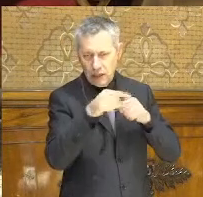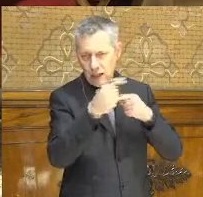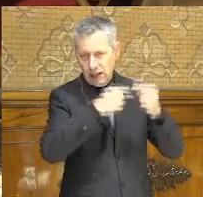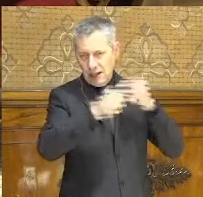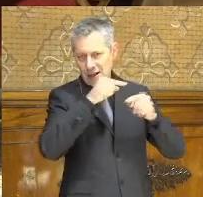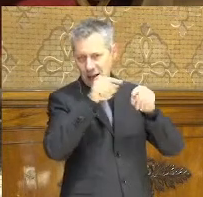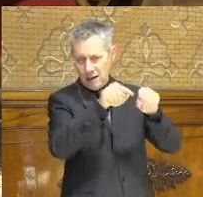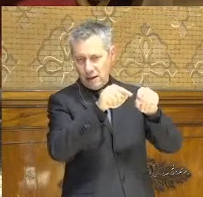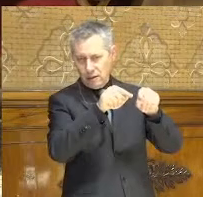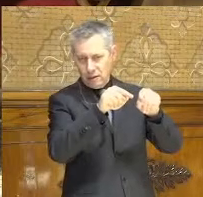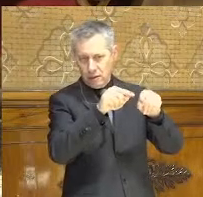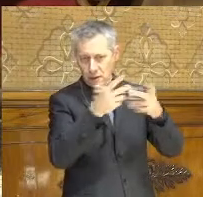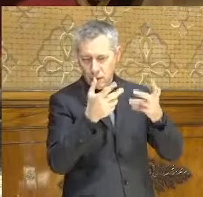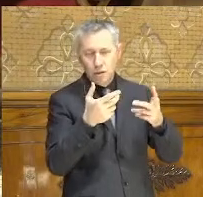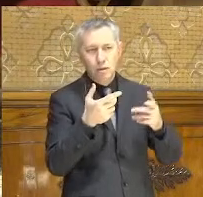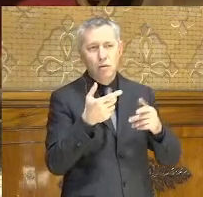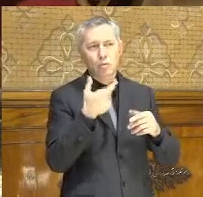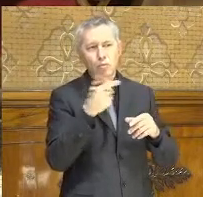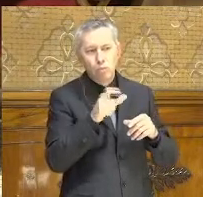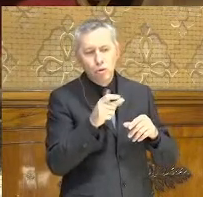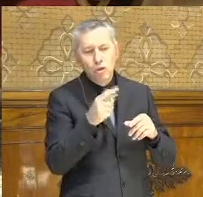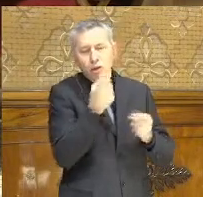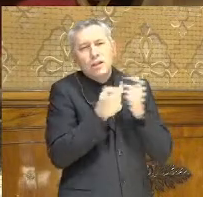to all these very specific cultural codes.